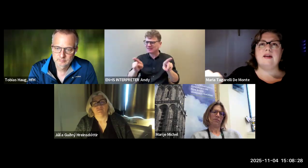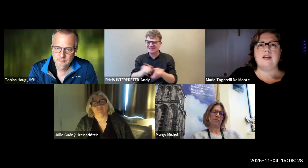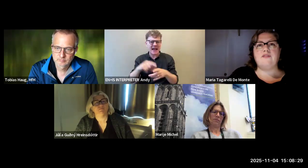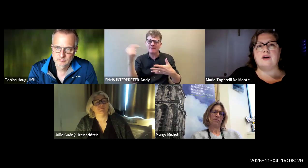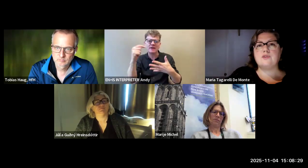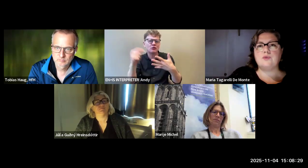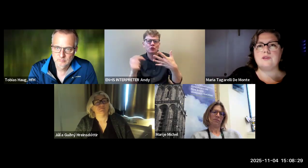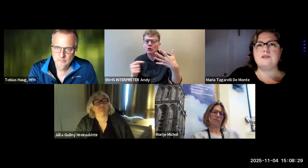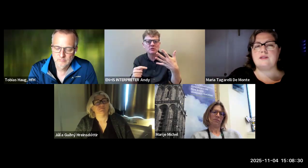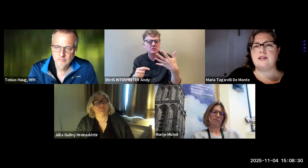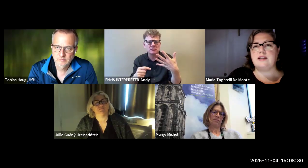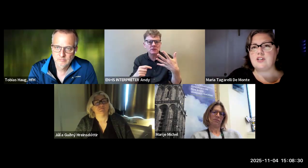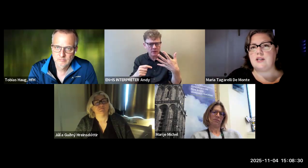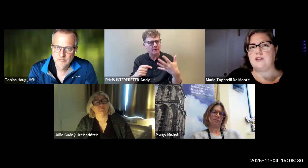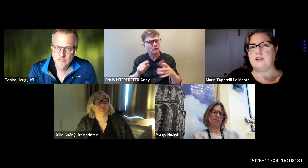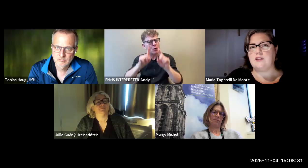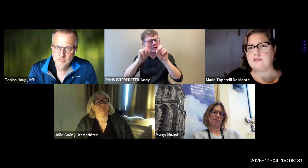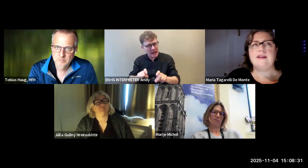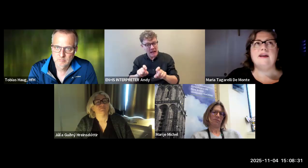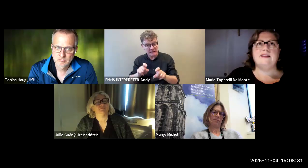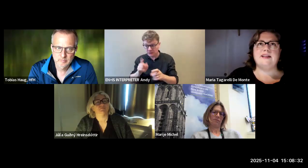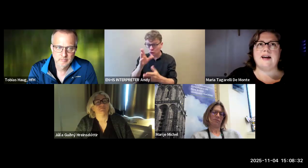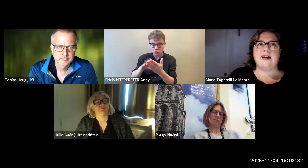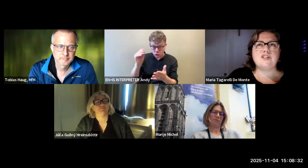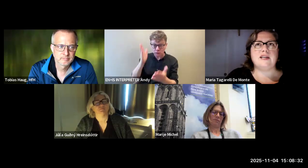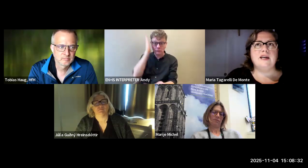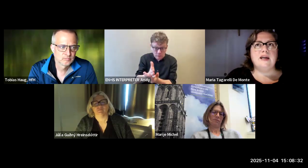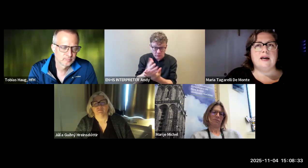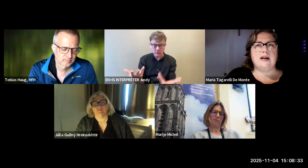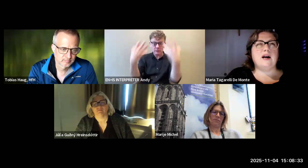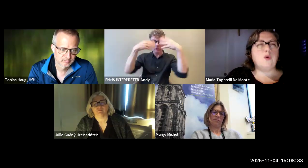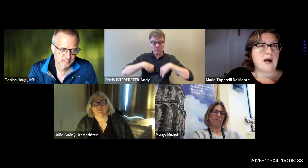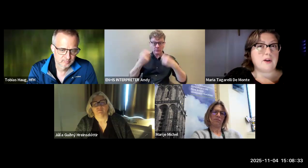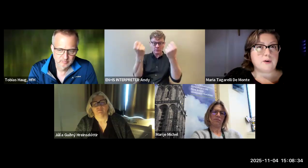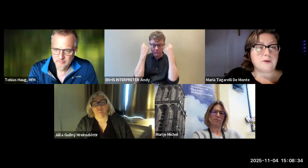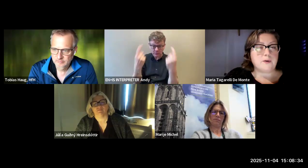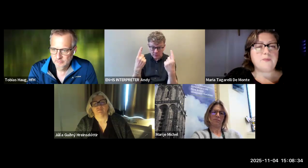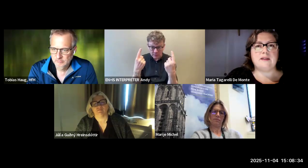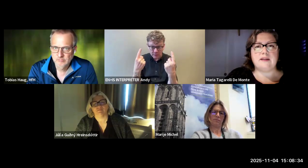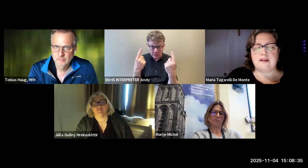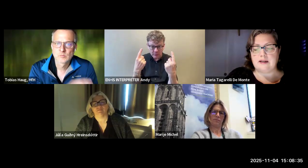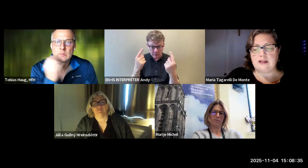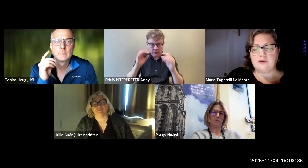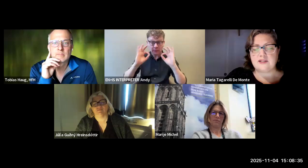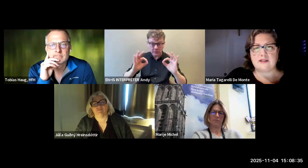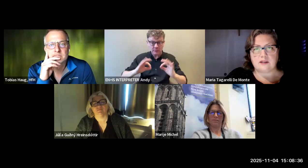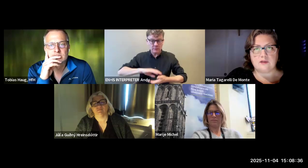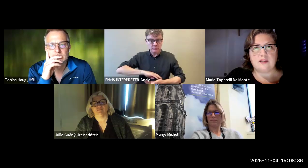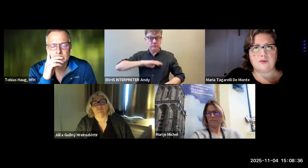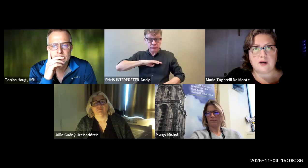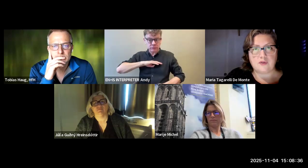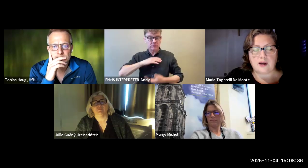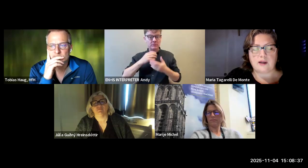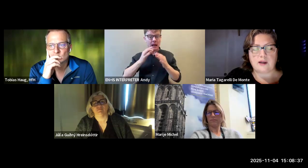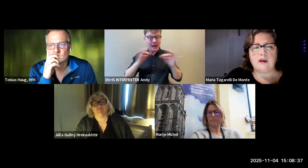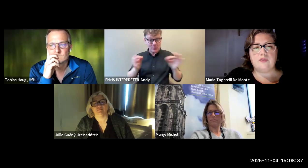test if our students did actually understand, did actually acquire the linguistic